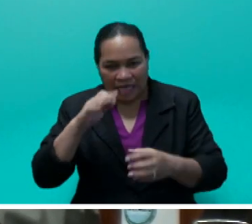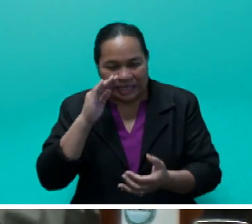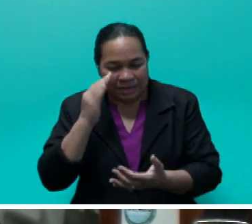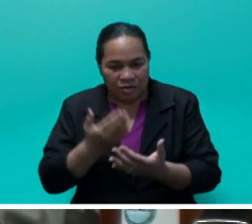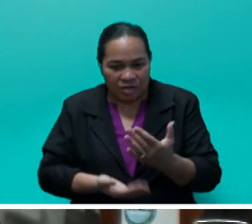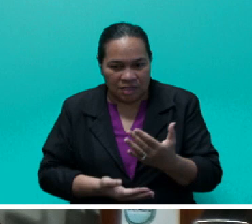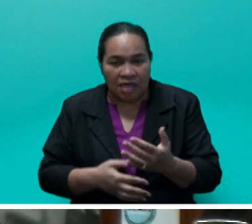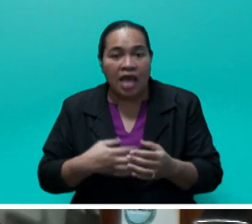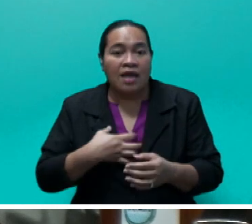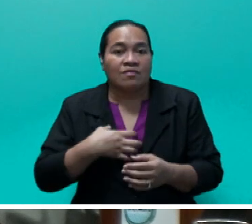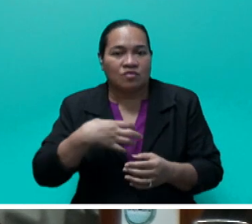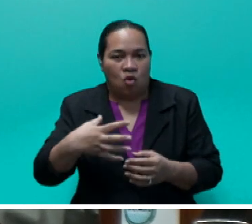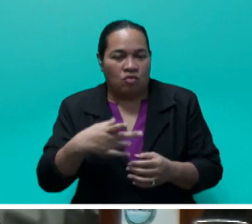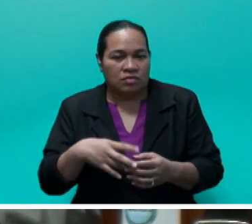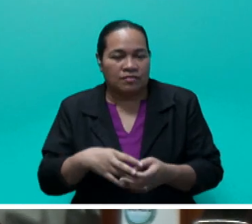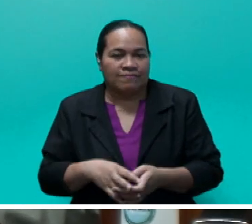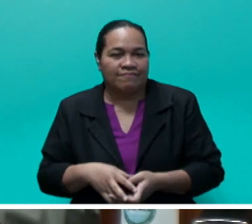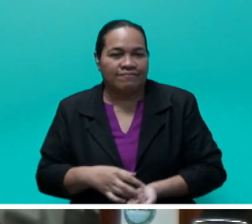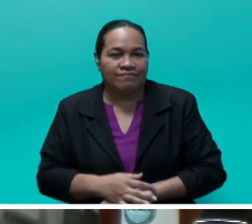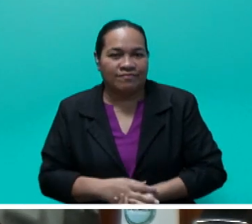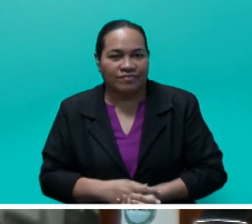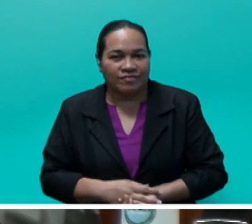traffic. Mr. Speaker, sir,